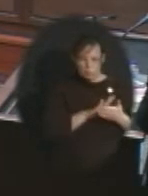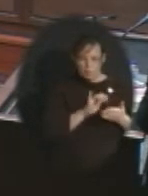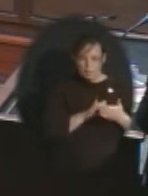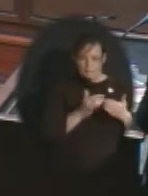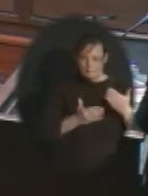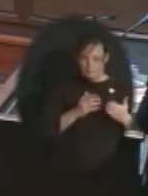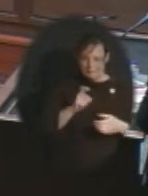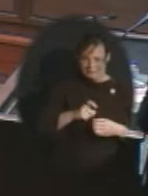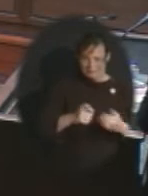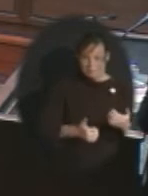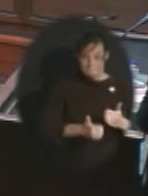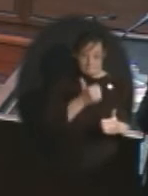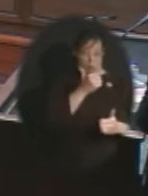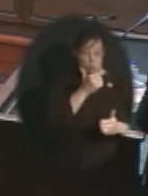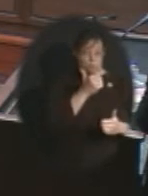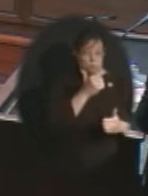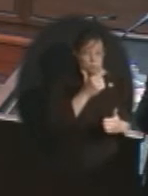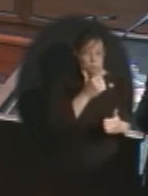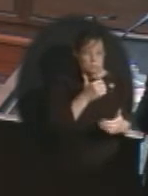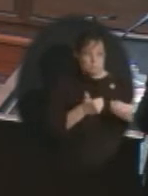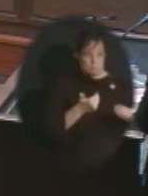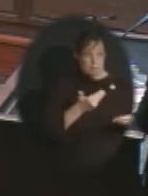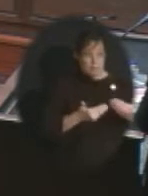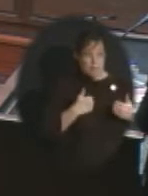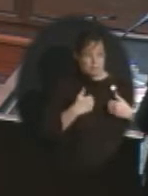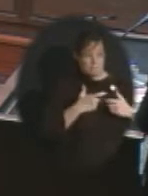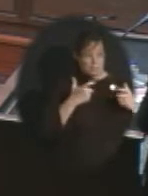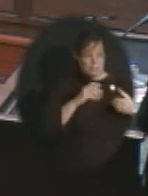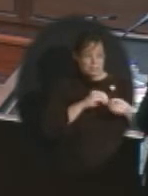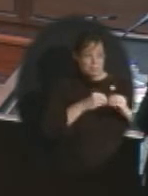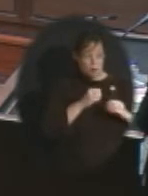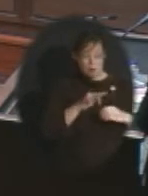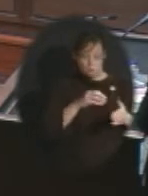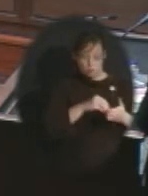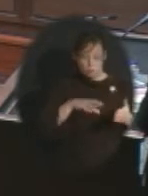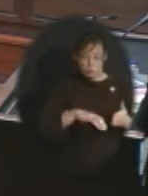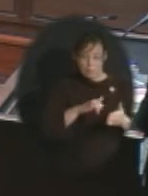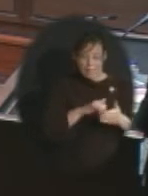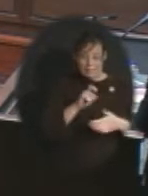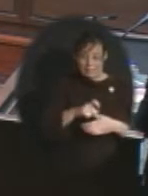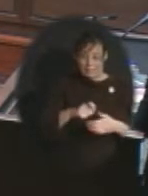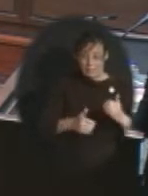might need this the most may have the greatest number of students that need it the most.